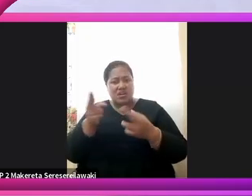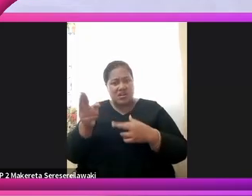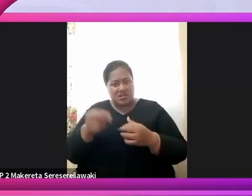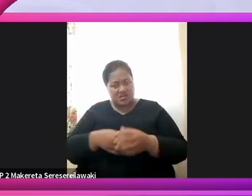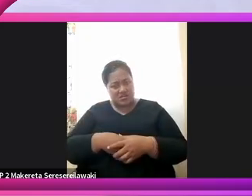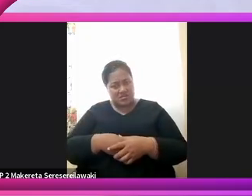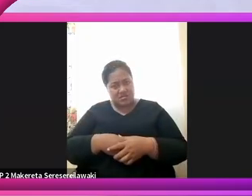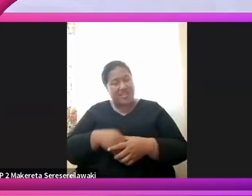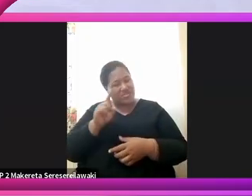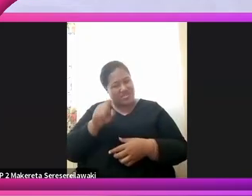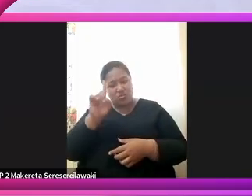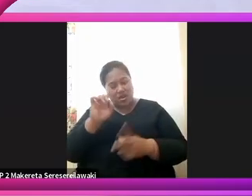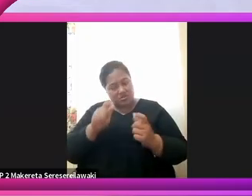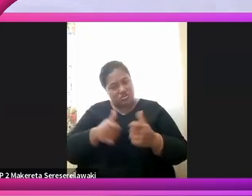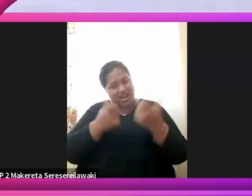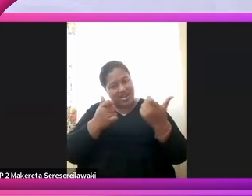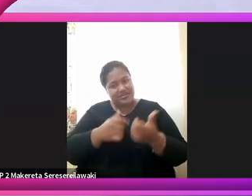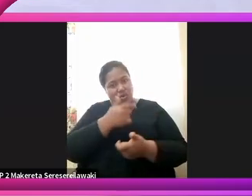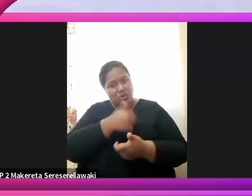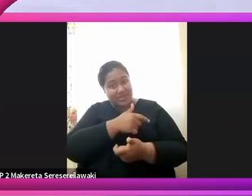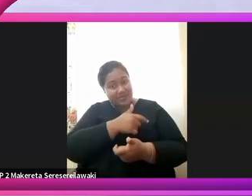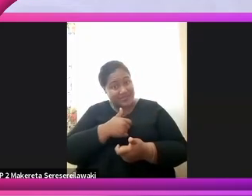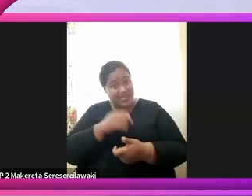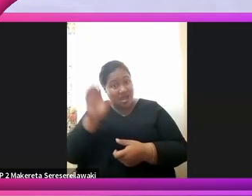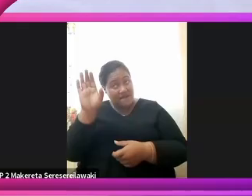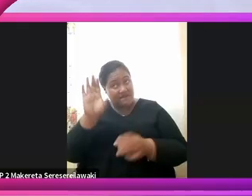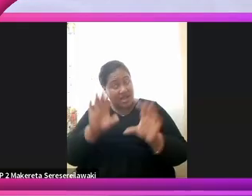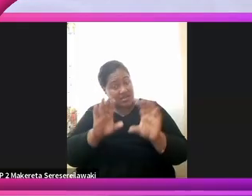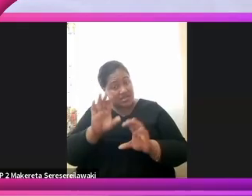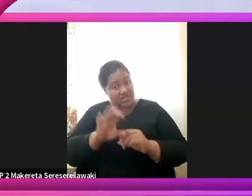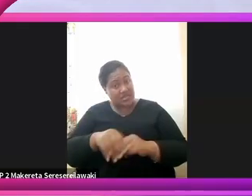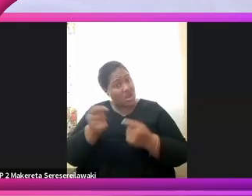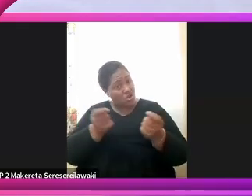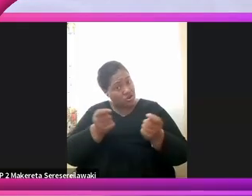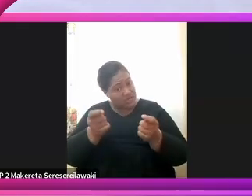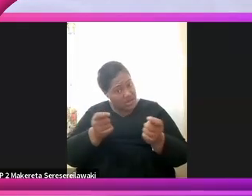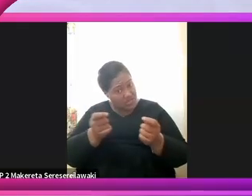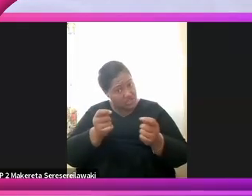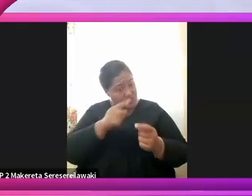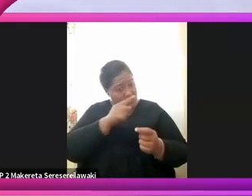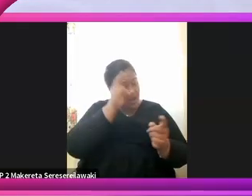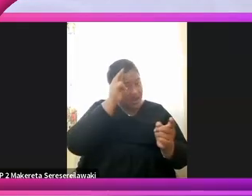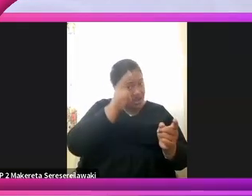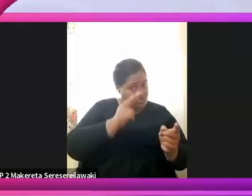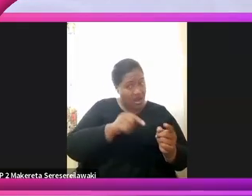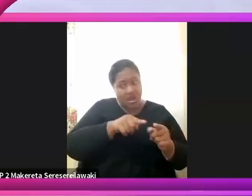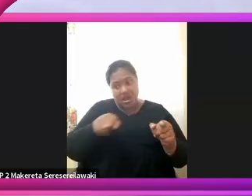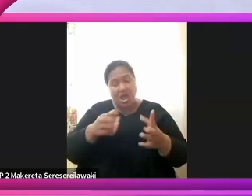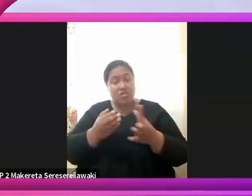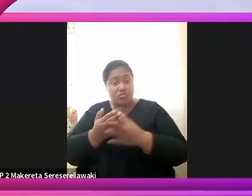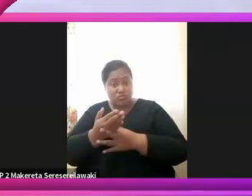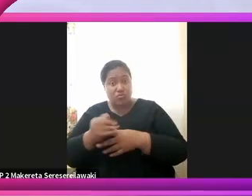of the challenges and commitment, the funding, the coordinations between national to the